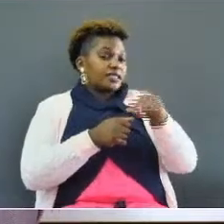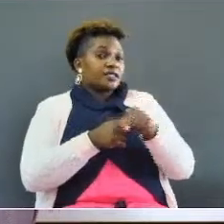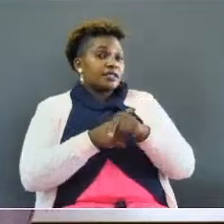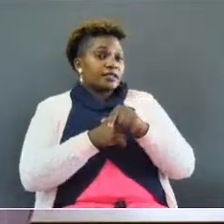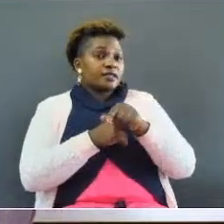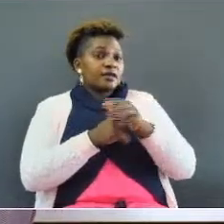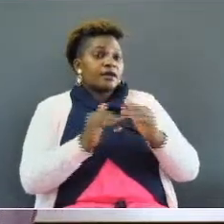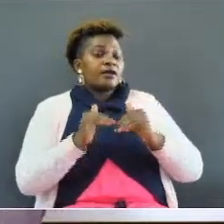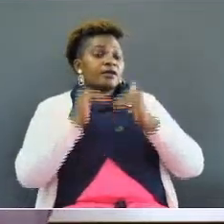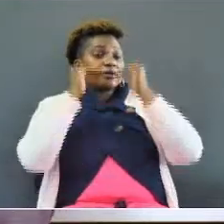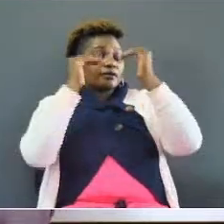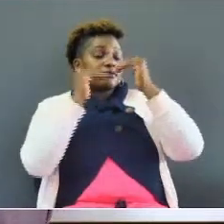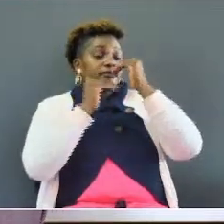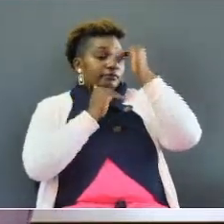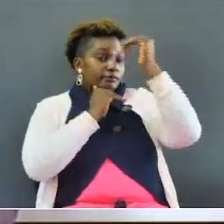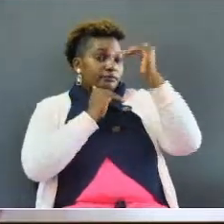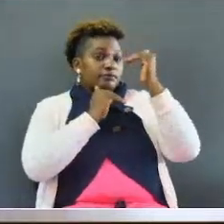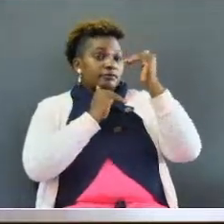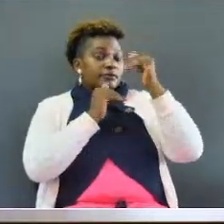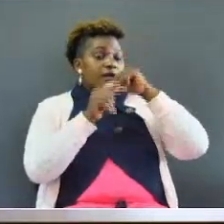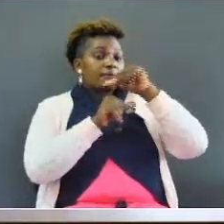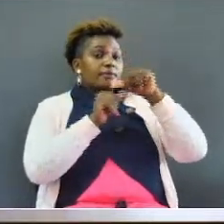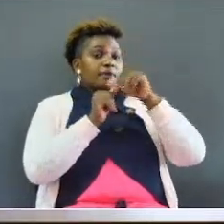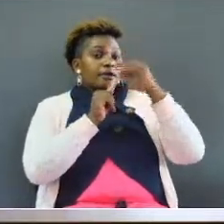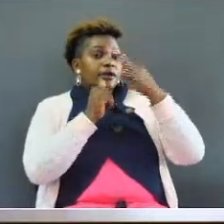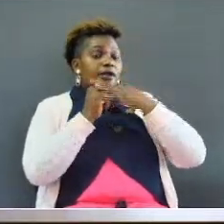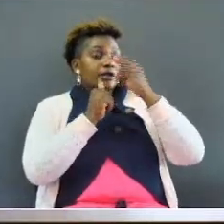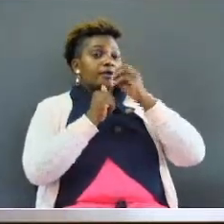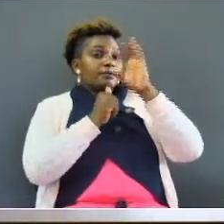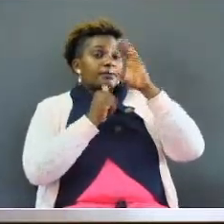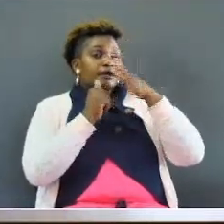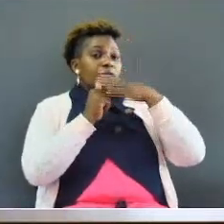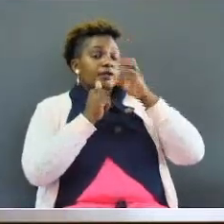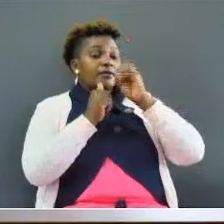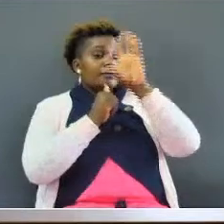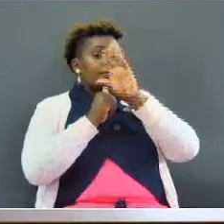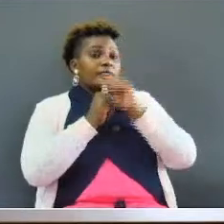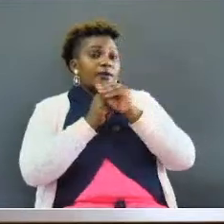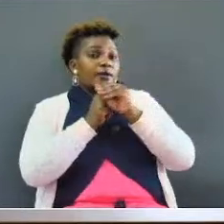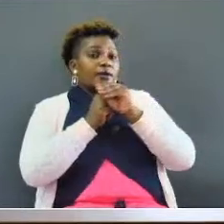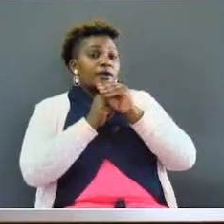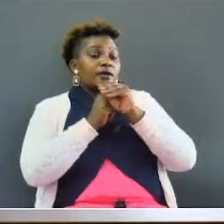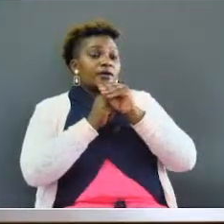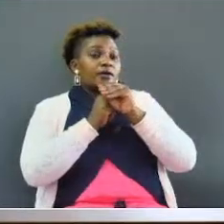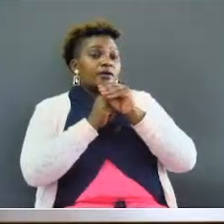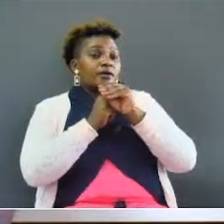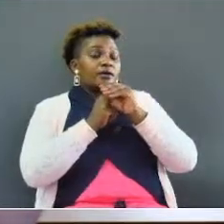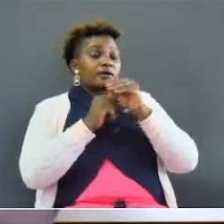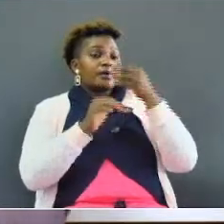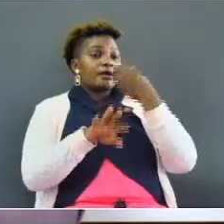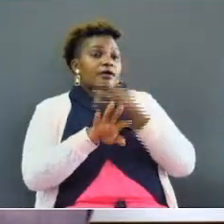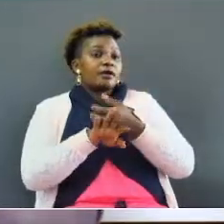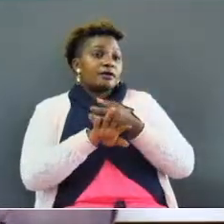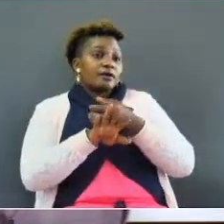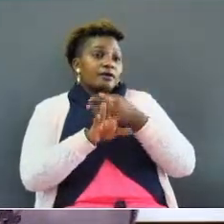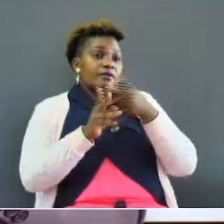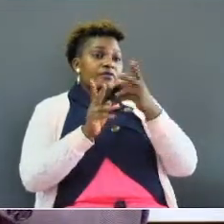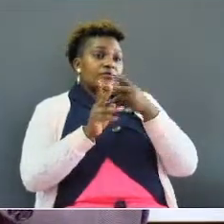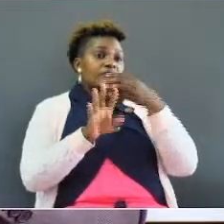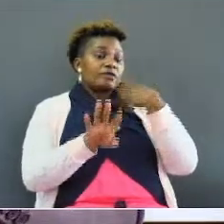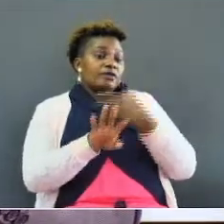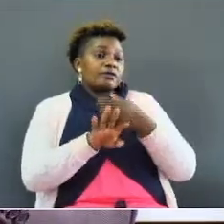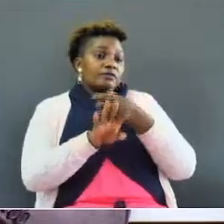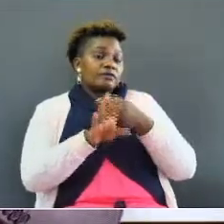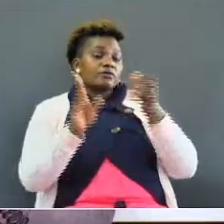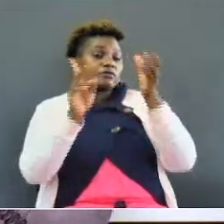has raised the bar to about 80 to 90% herd immunity. That is something very difficult